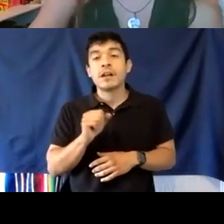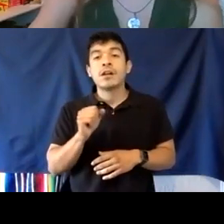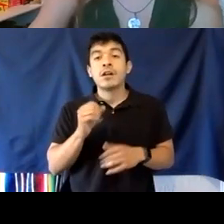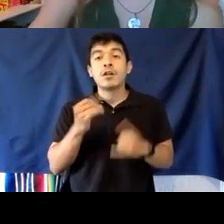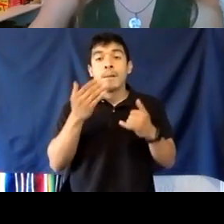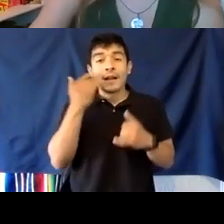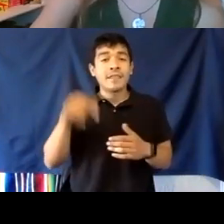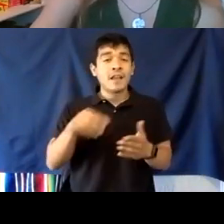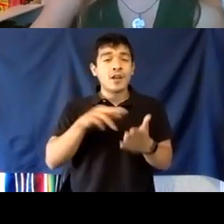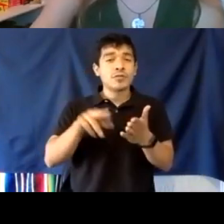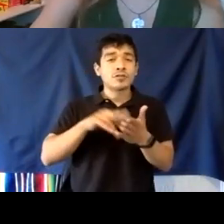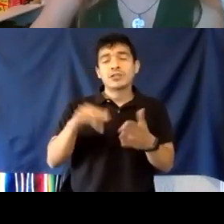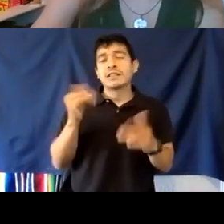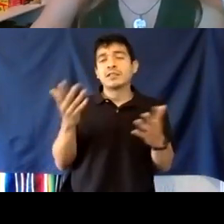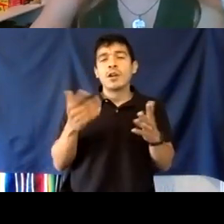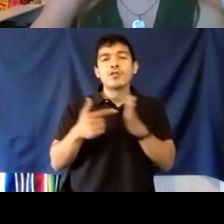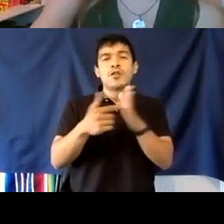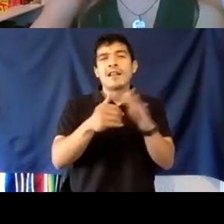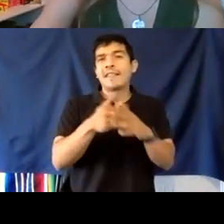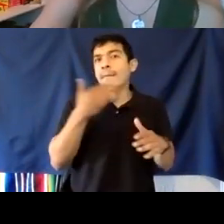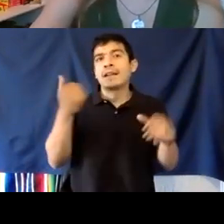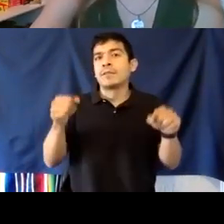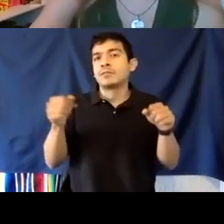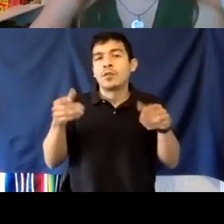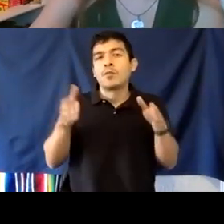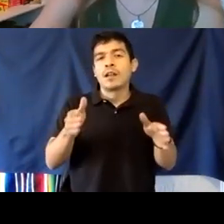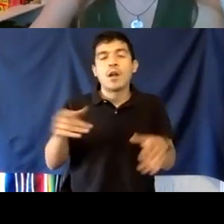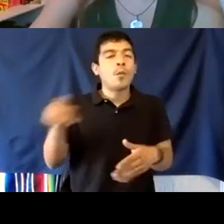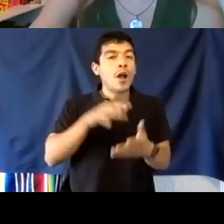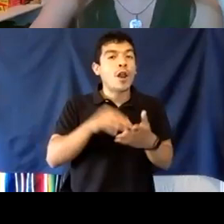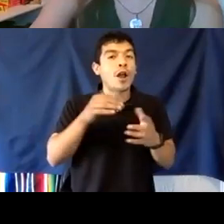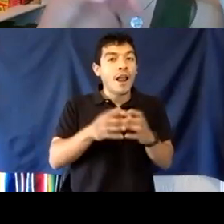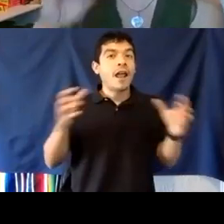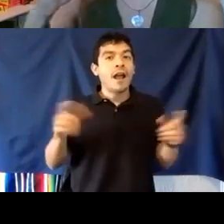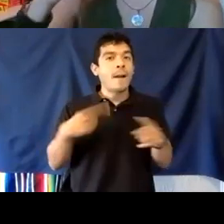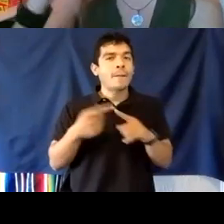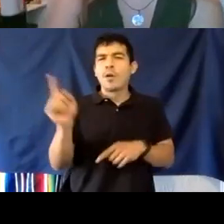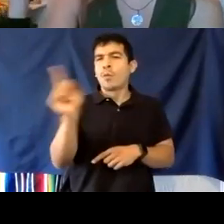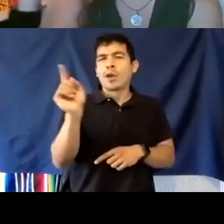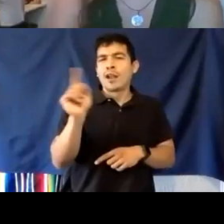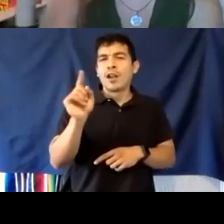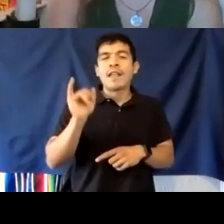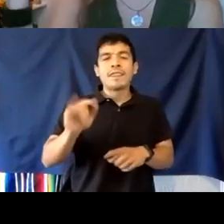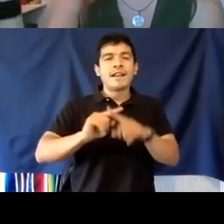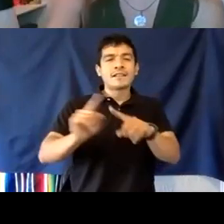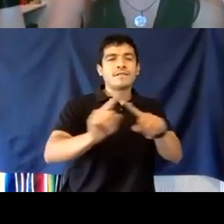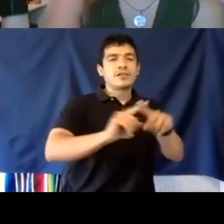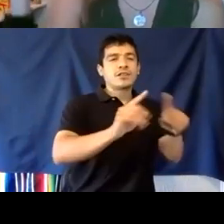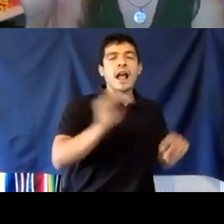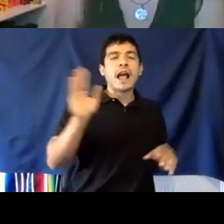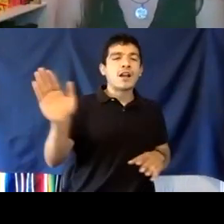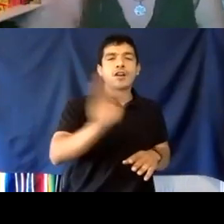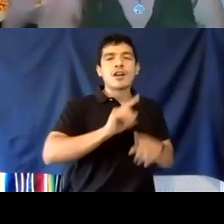in what I think of as the best possible way, which means we learn a great deal about where the differences and the